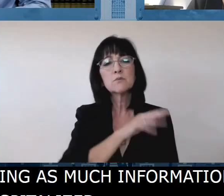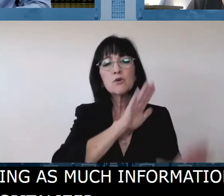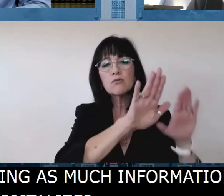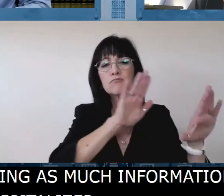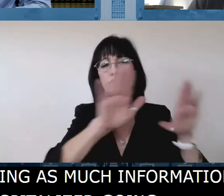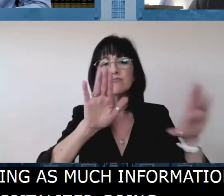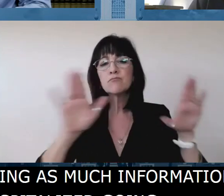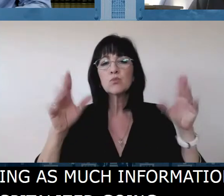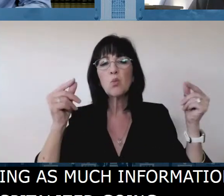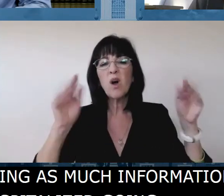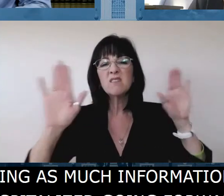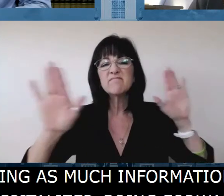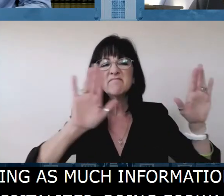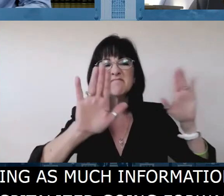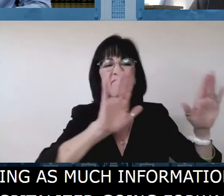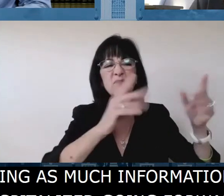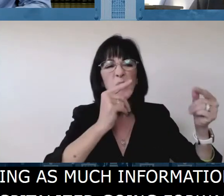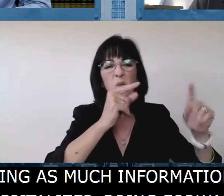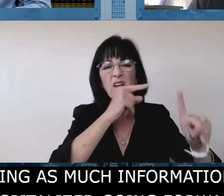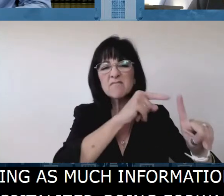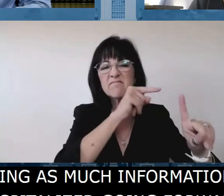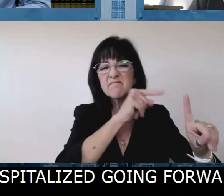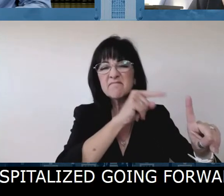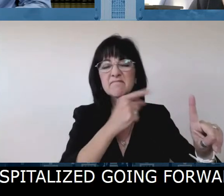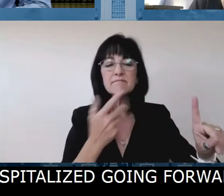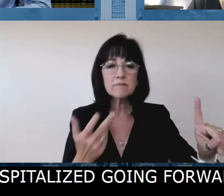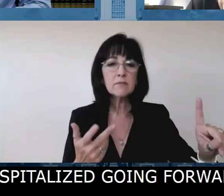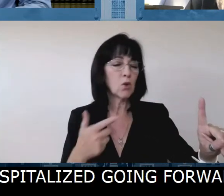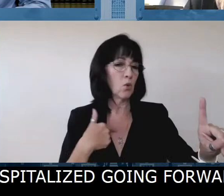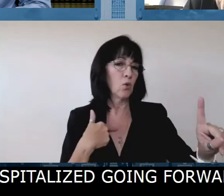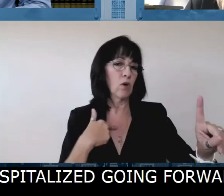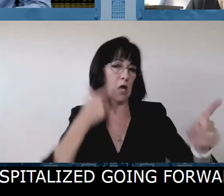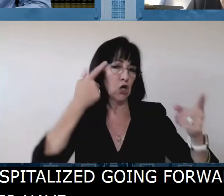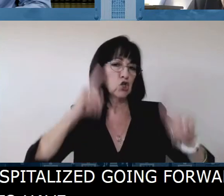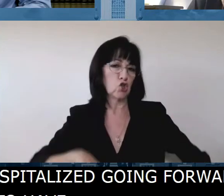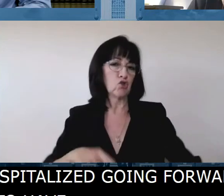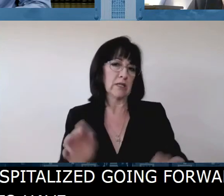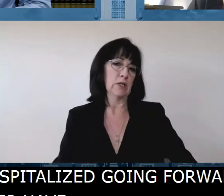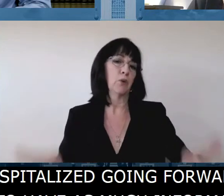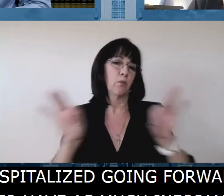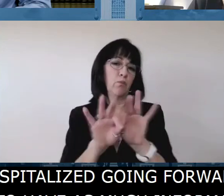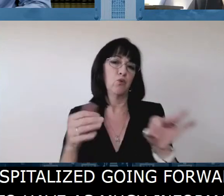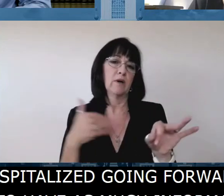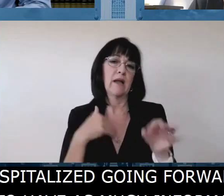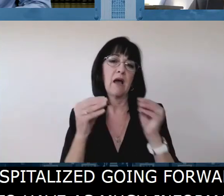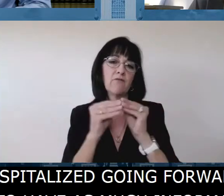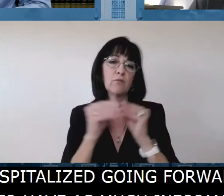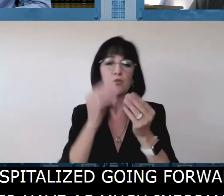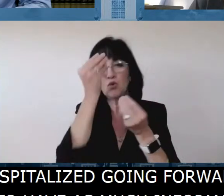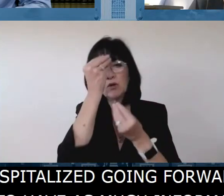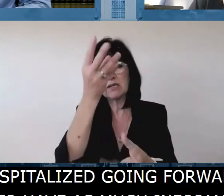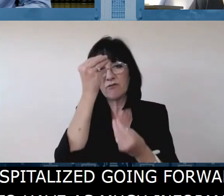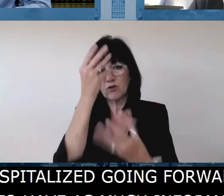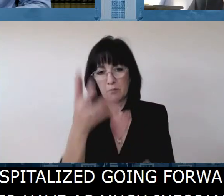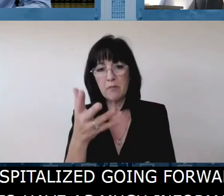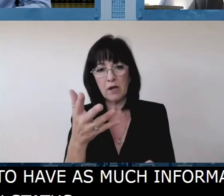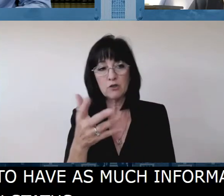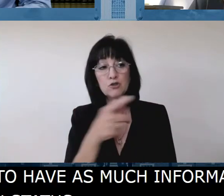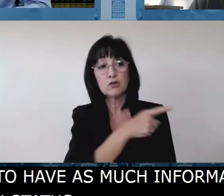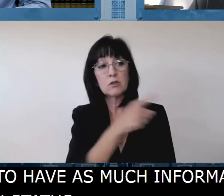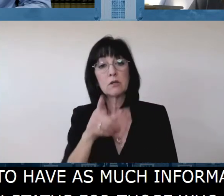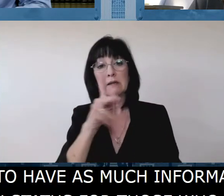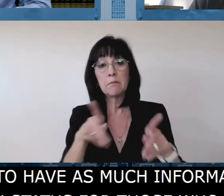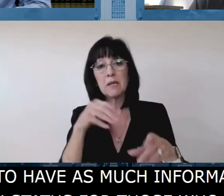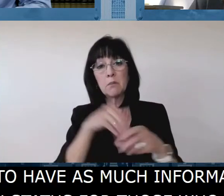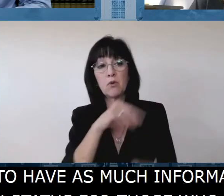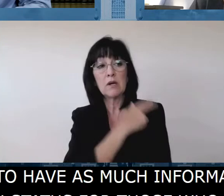agree it's important to have as much information as possible about vaccination status for those who are hospitalized as